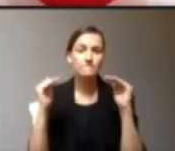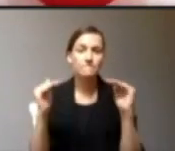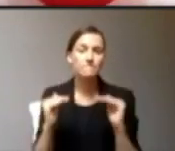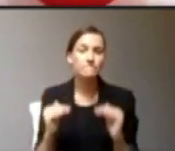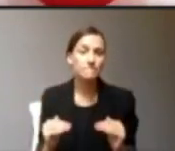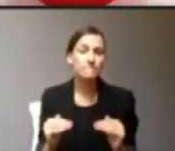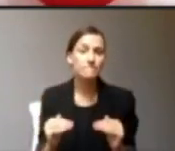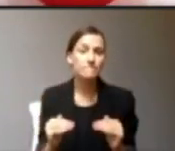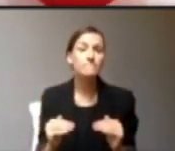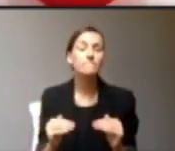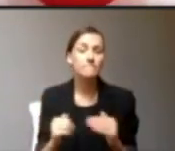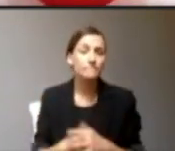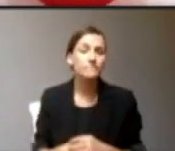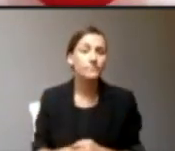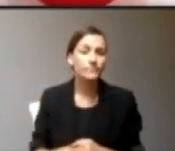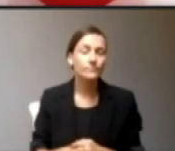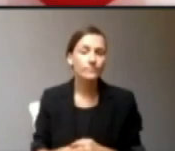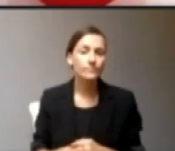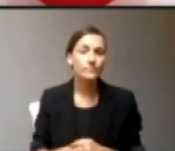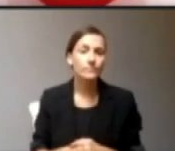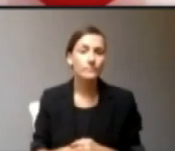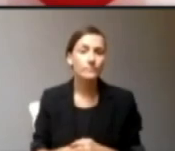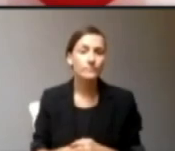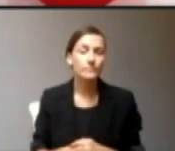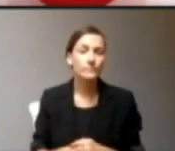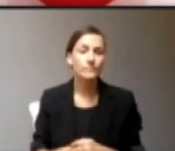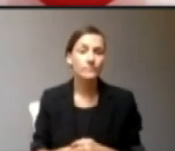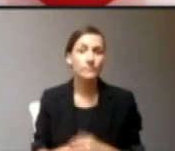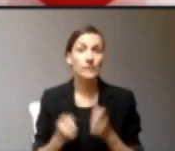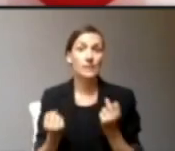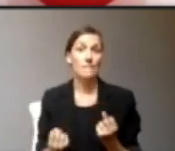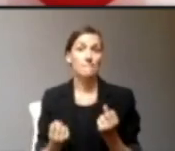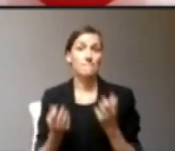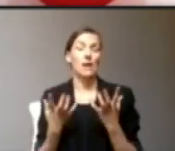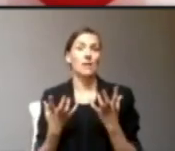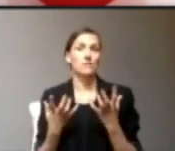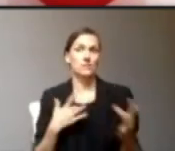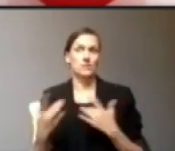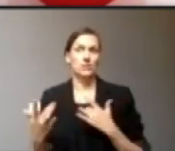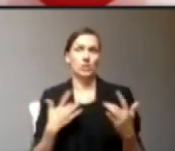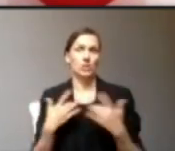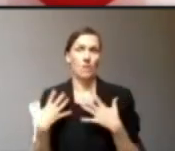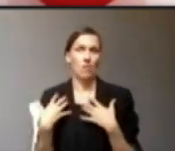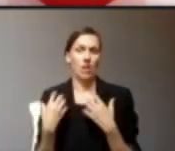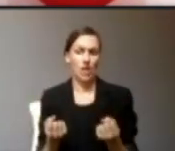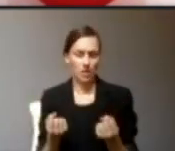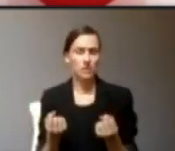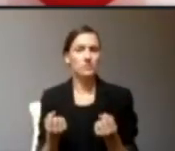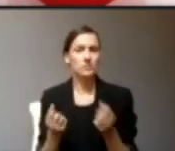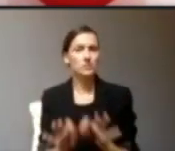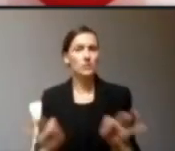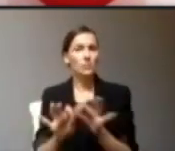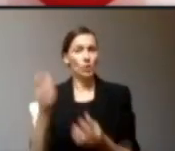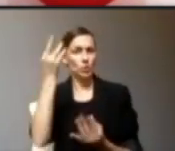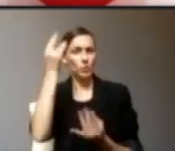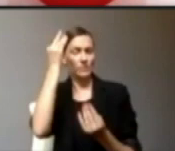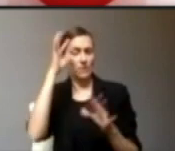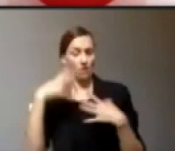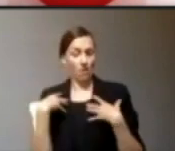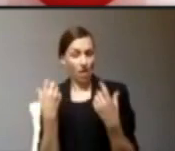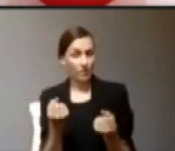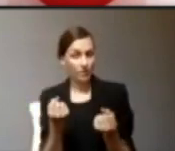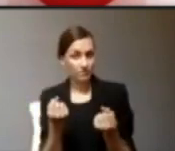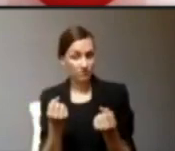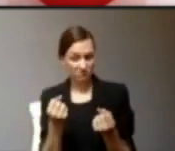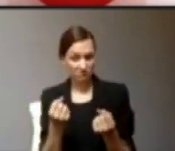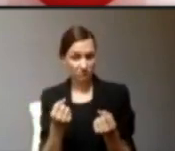slide. And then because, you know, so many of us were concerned about health, it's important to think about health factors in these families. And